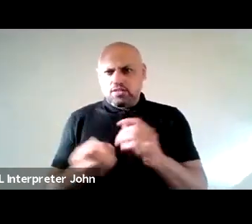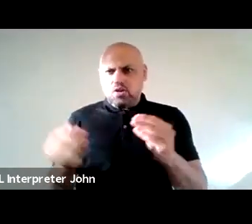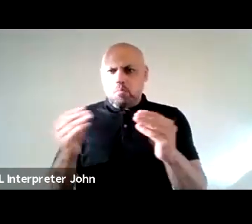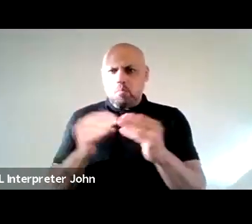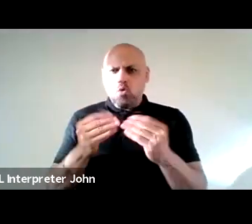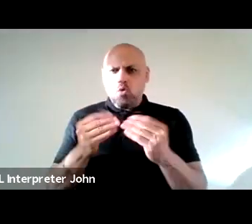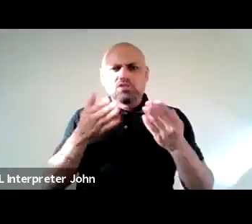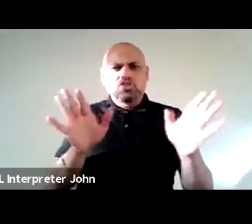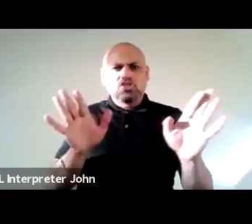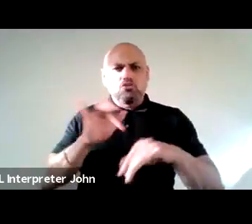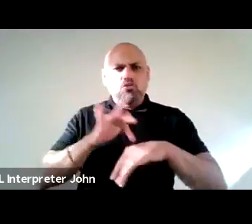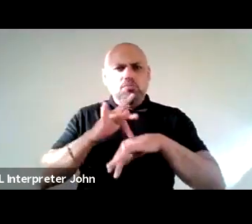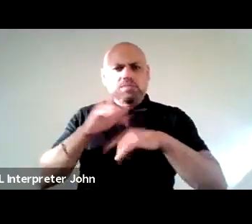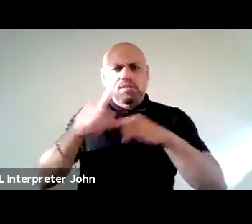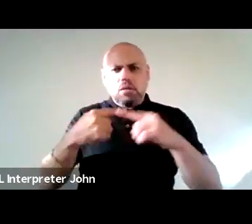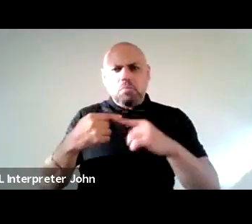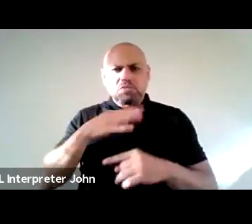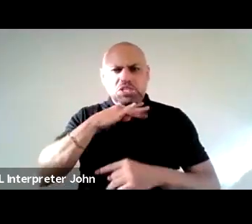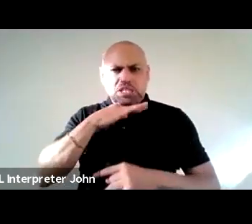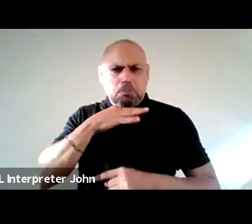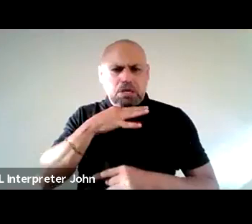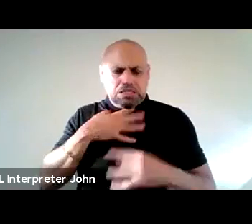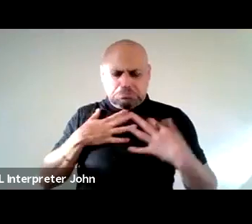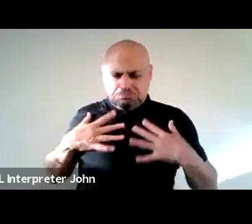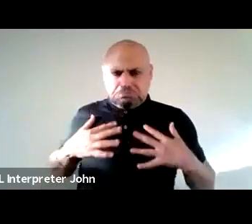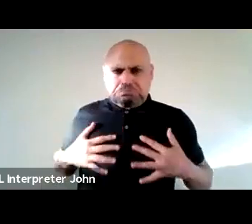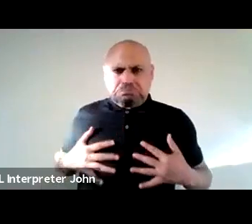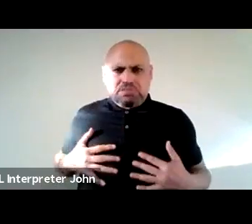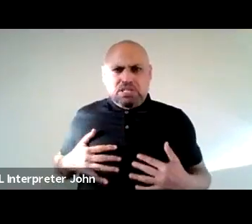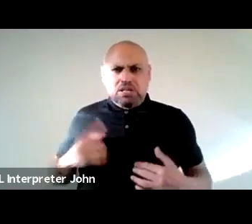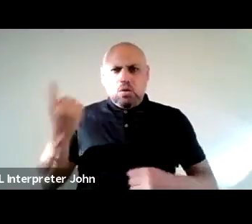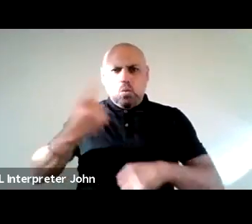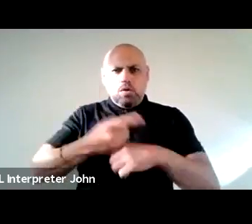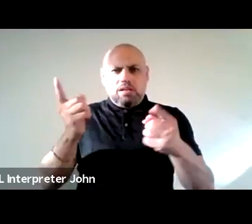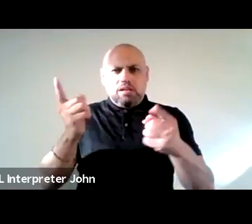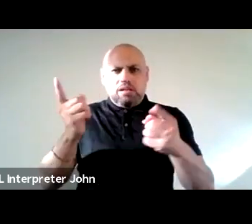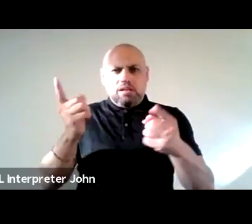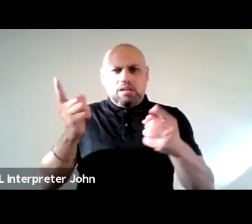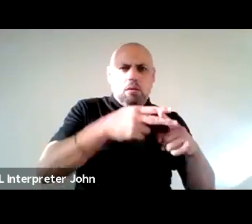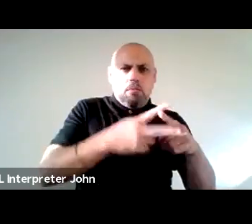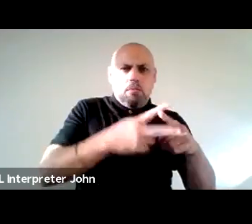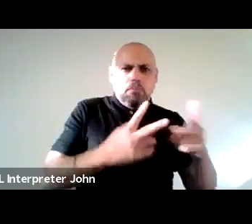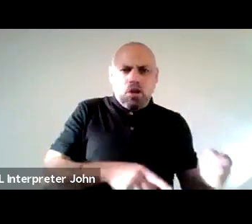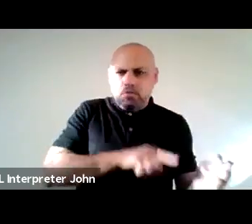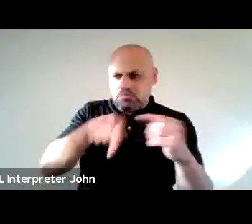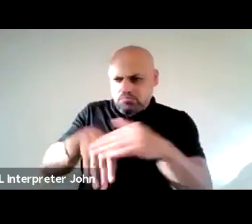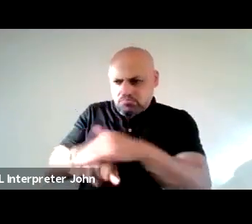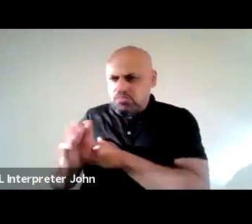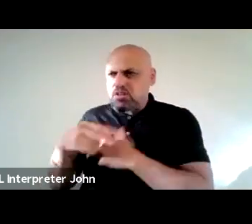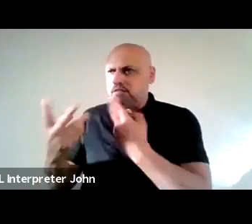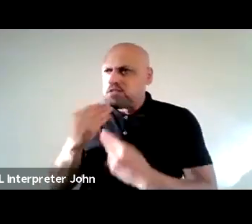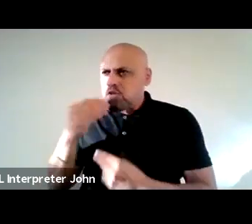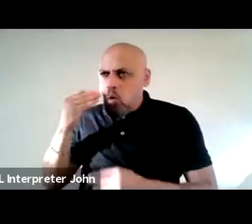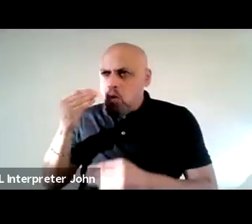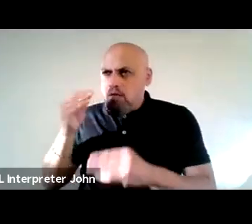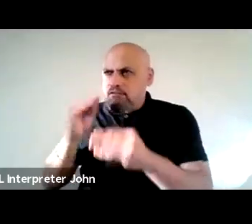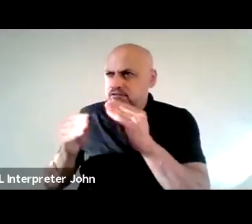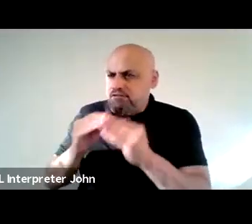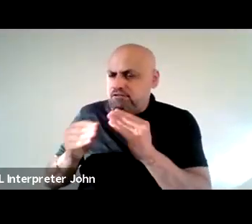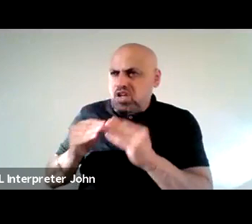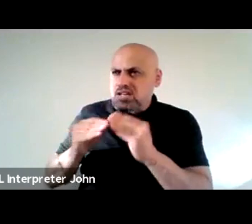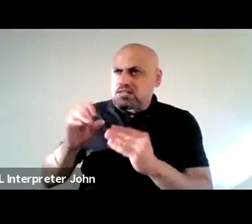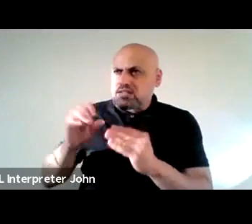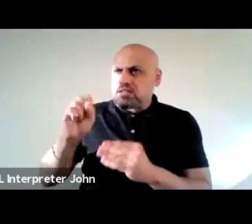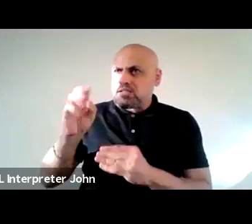general obsessions of contamination. One day a plumber came over to fix the kitchen sink, and I ended up throwing out all the